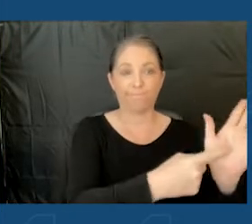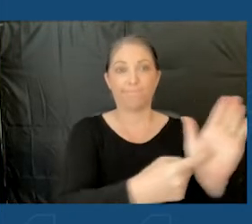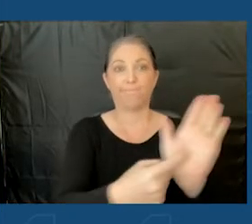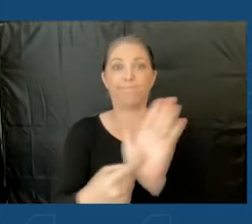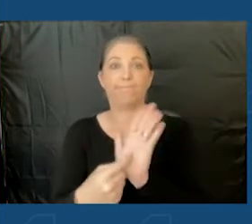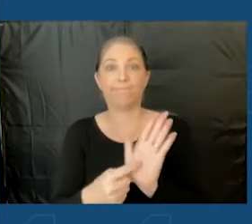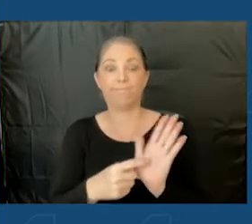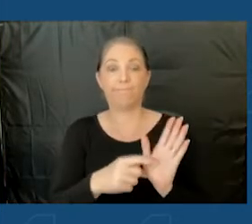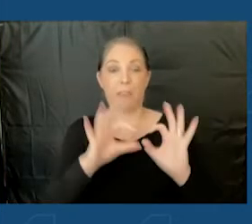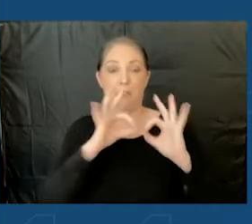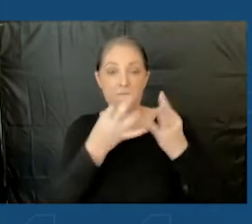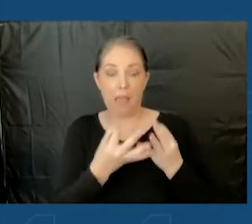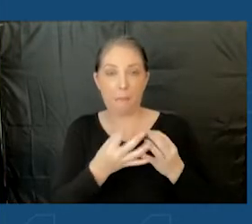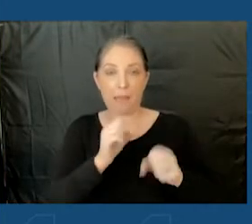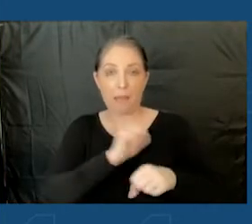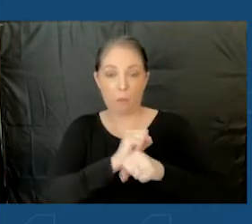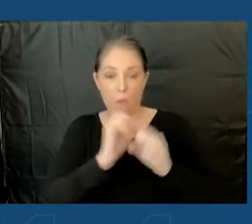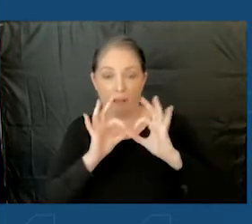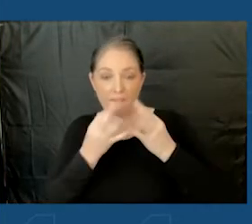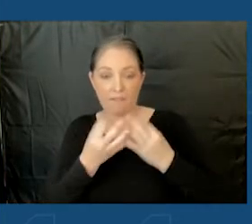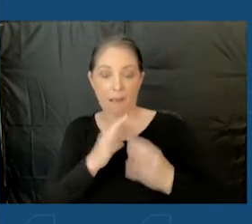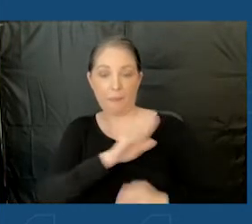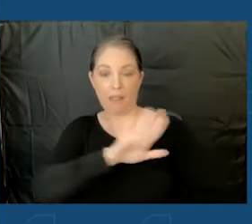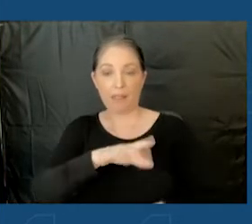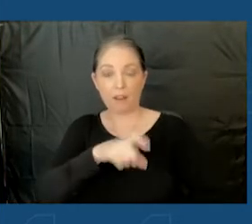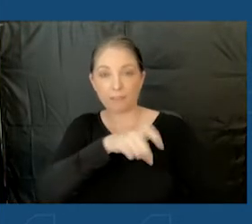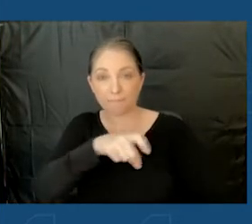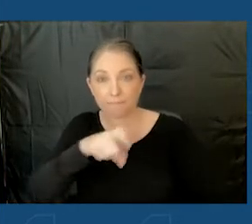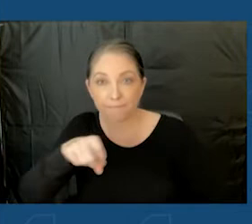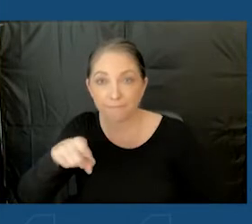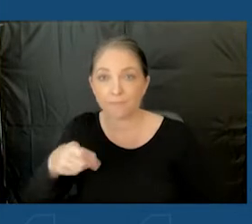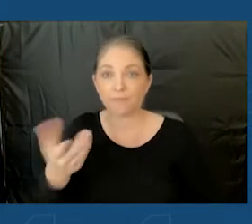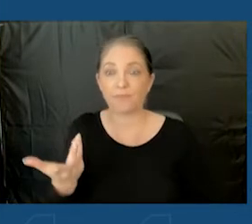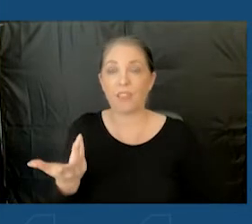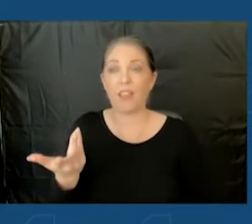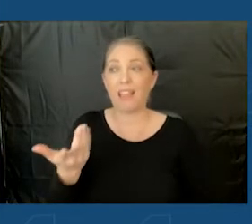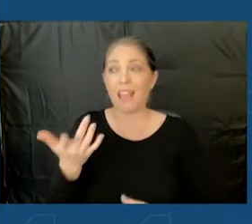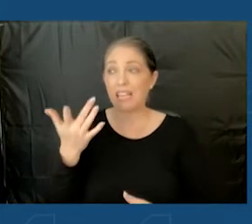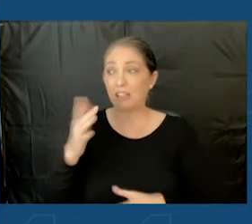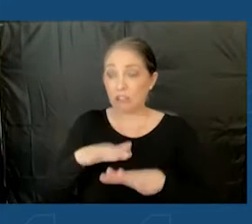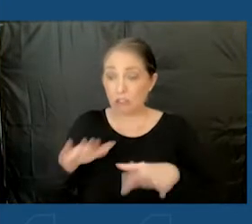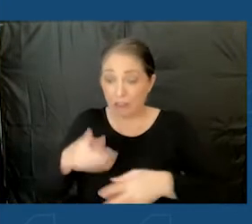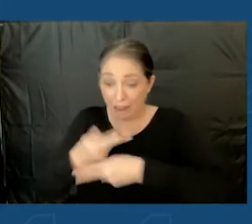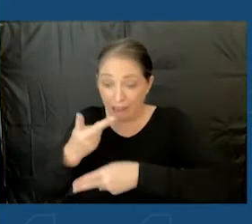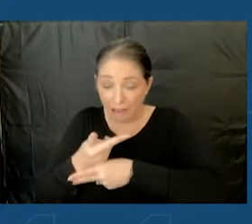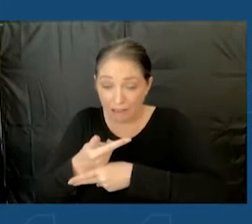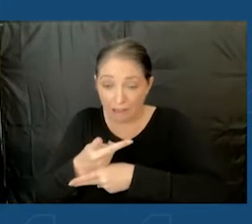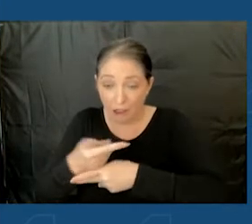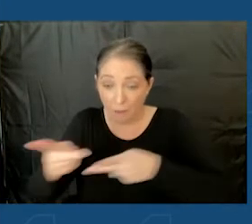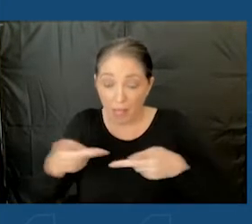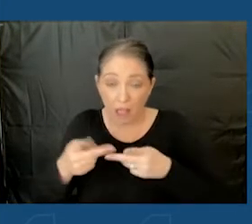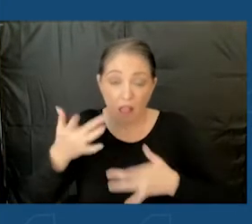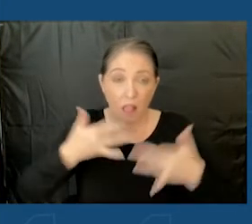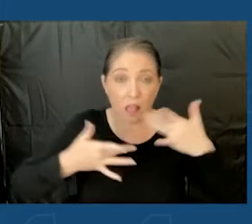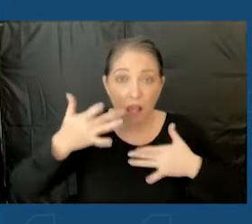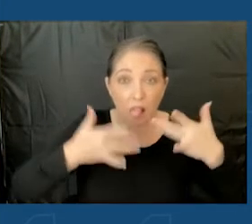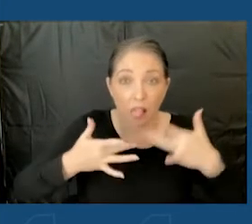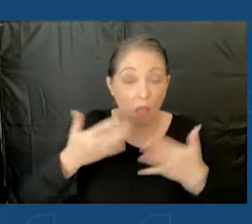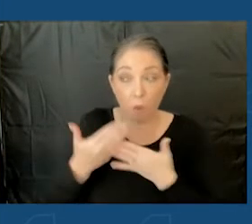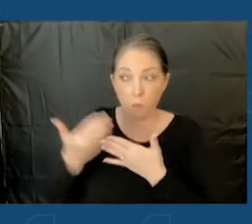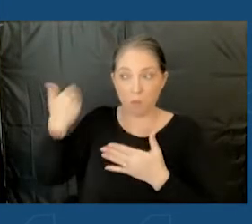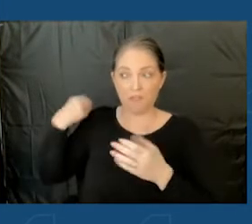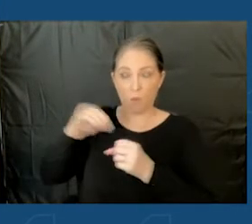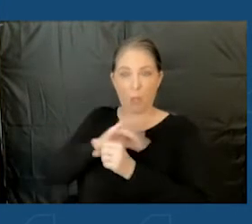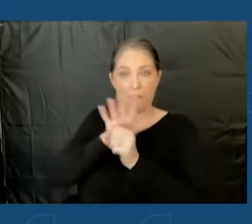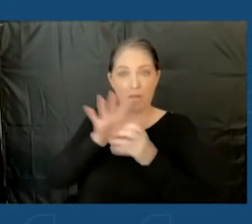parents, primarily working moms, and how there were so many child care deserts all over the state. So even before the pandemic, the two of us